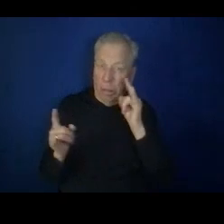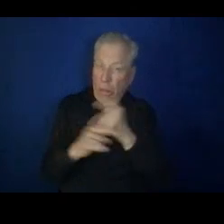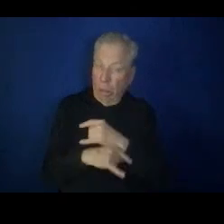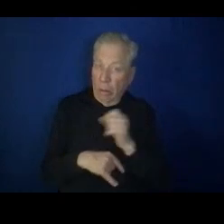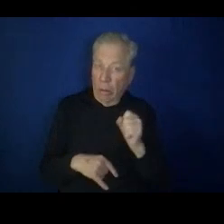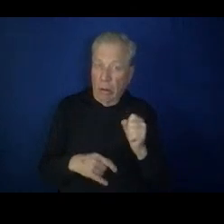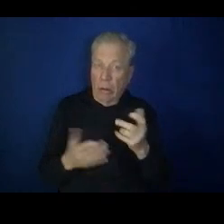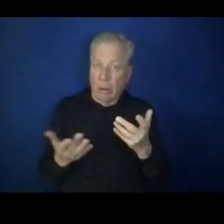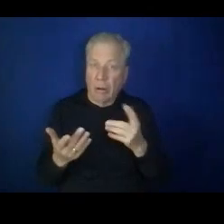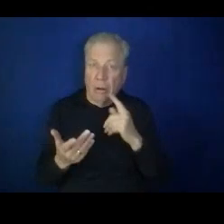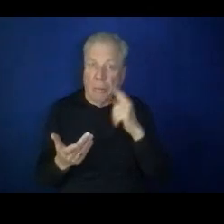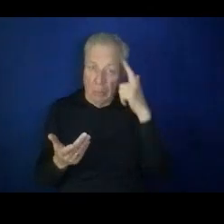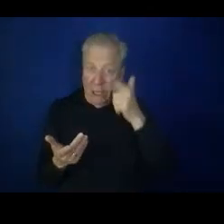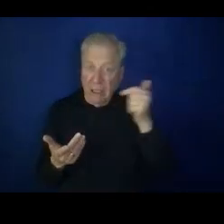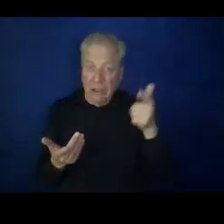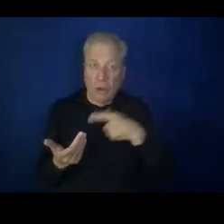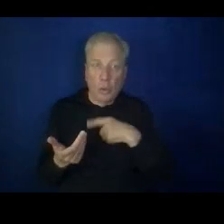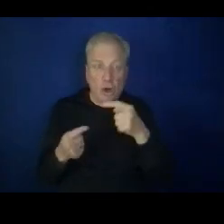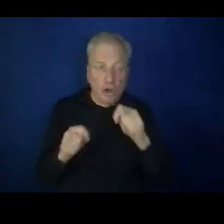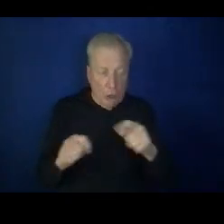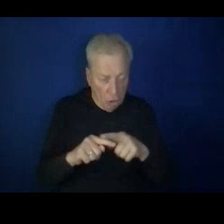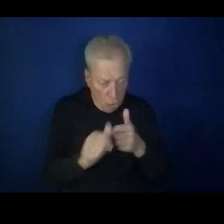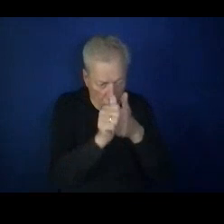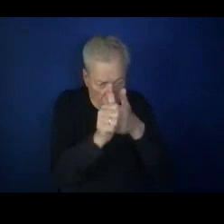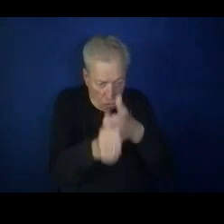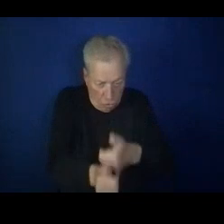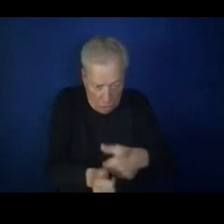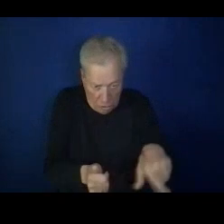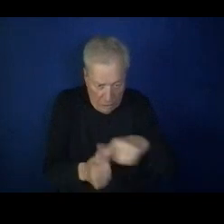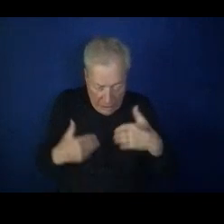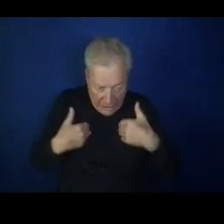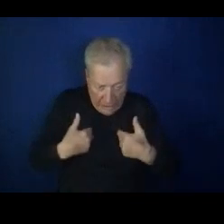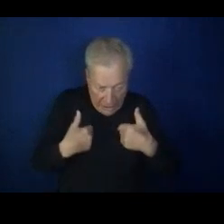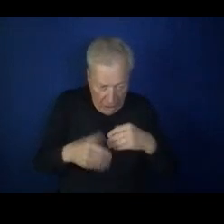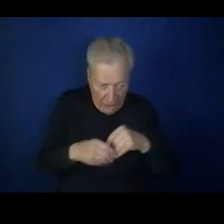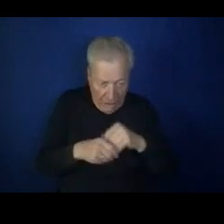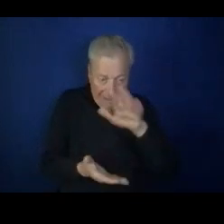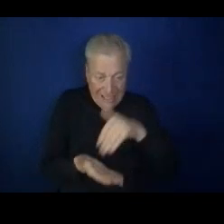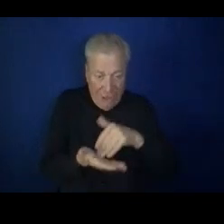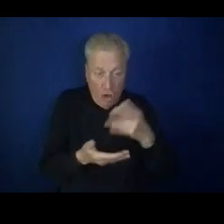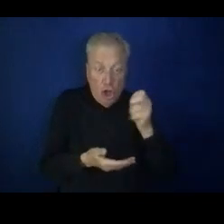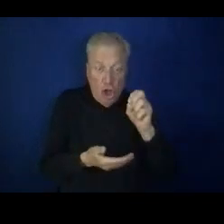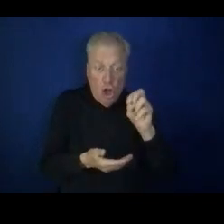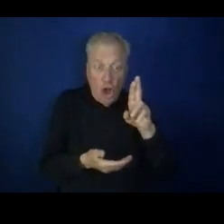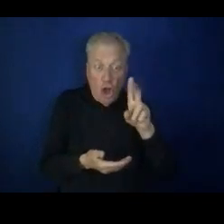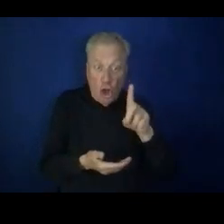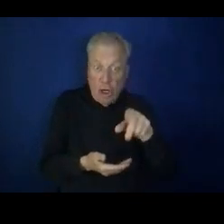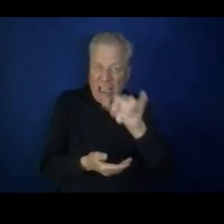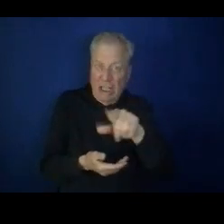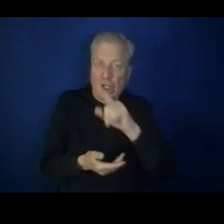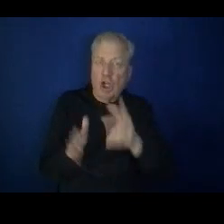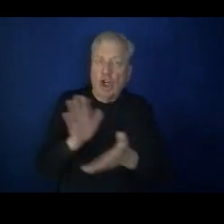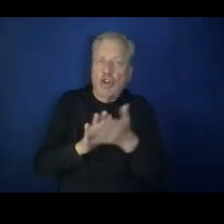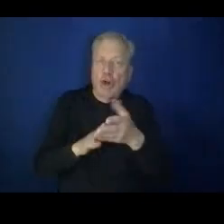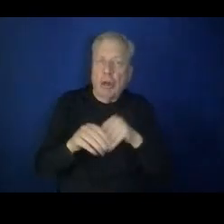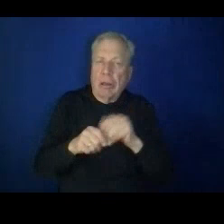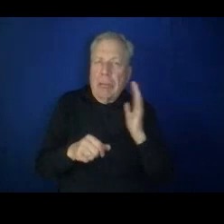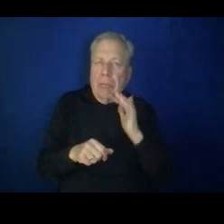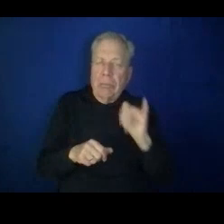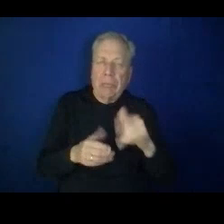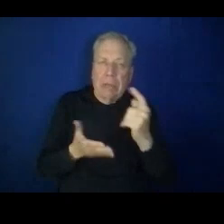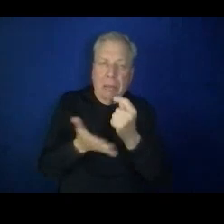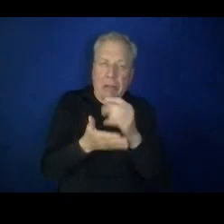because, as we were tracking the animals, the central herd basically ran here in early February, and they were